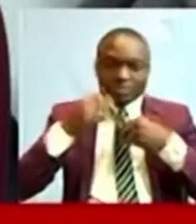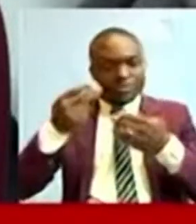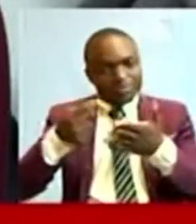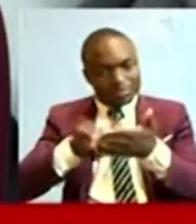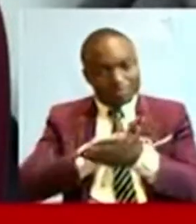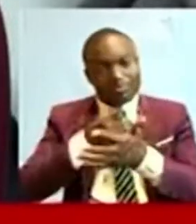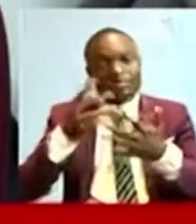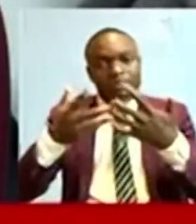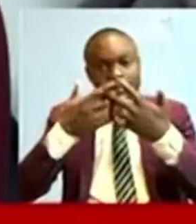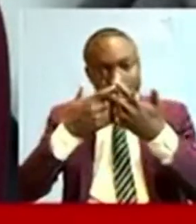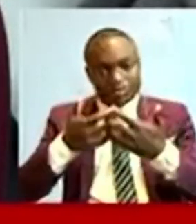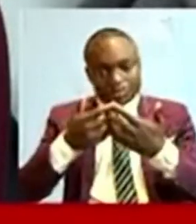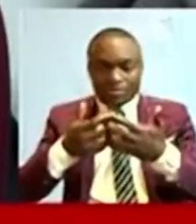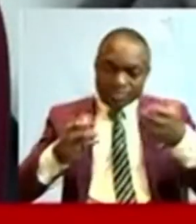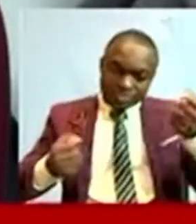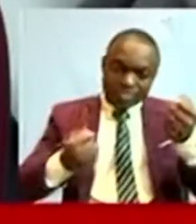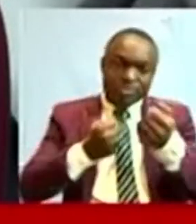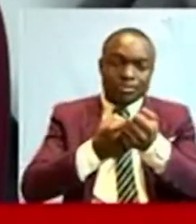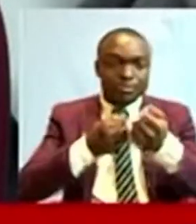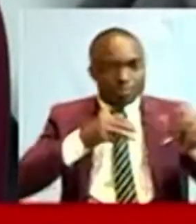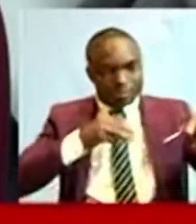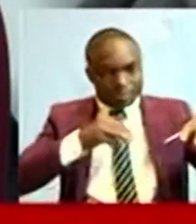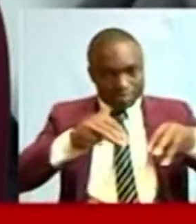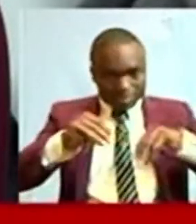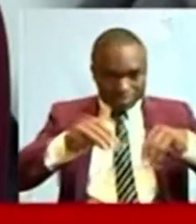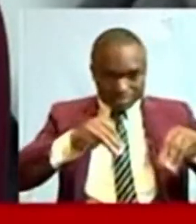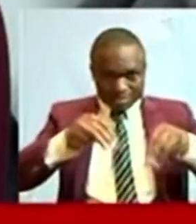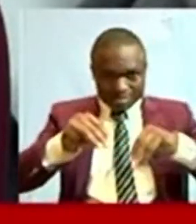will support management of